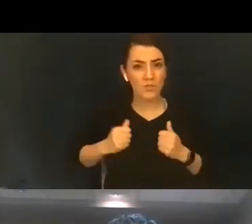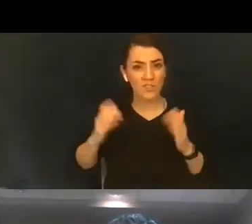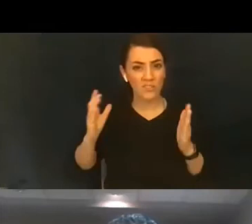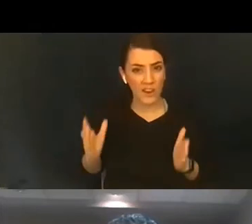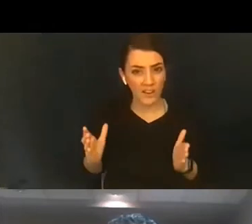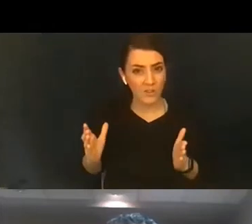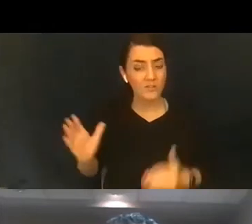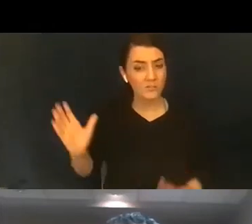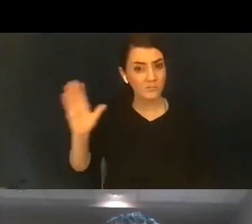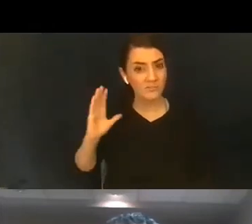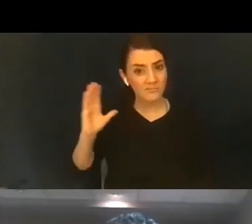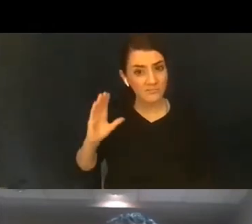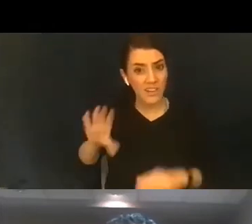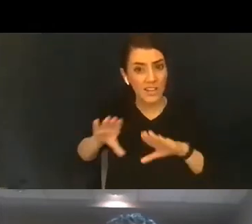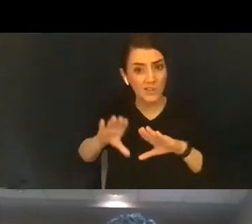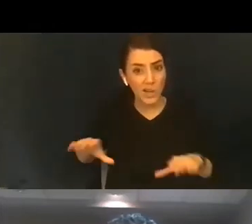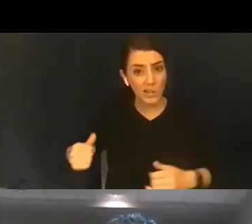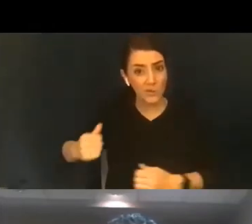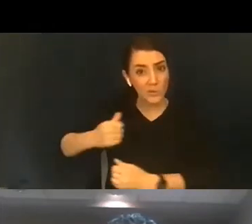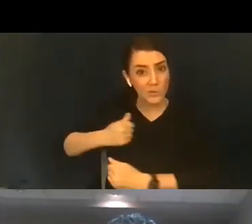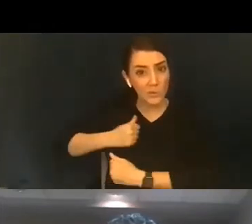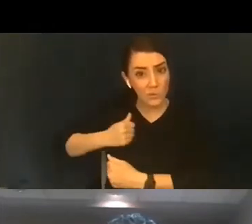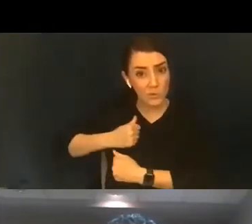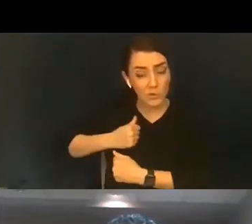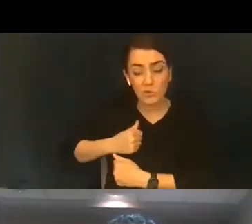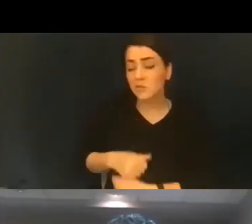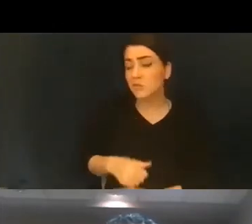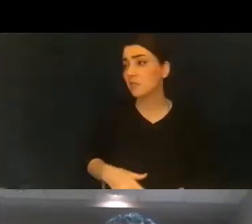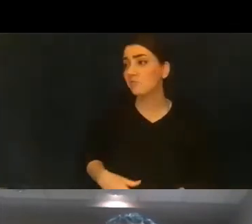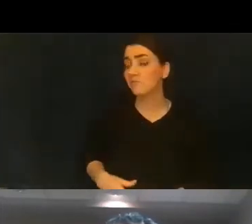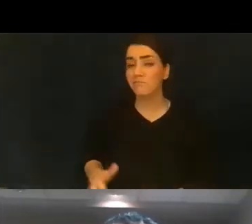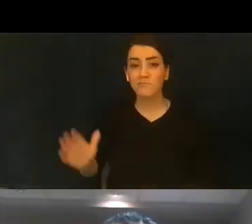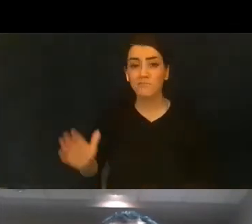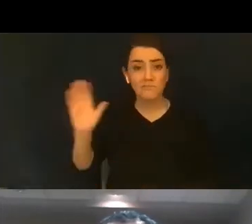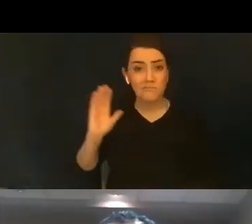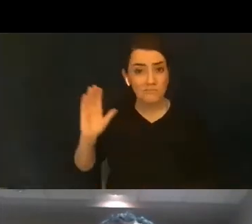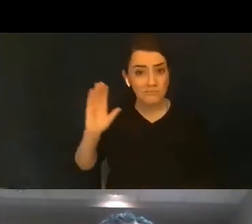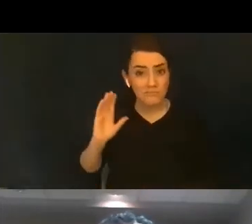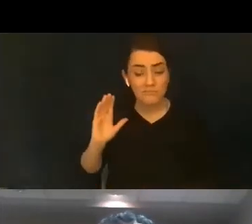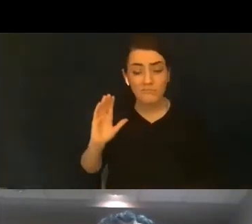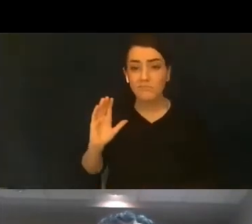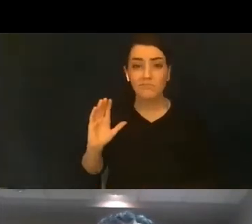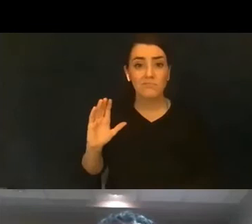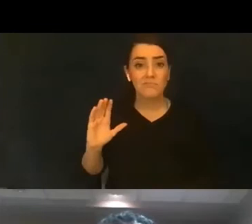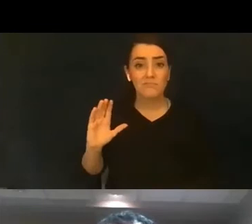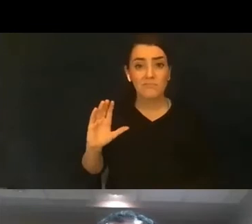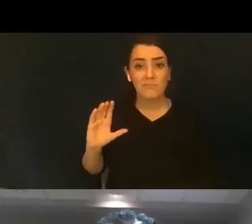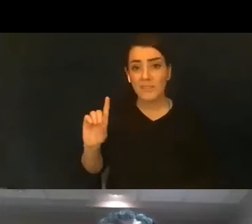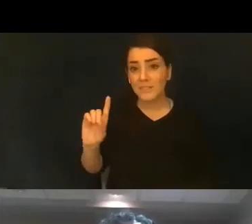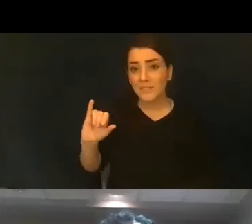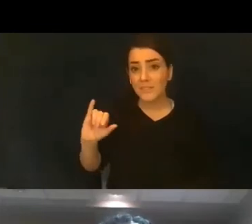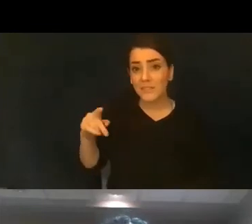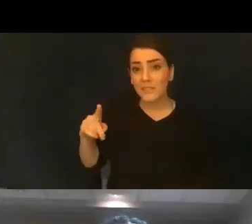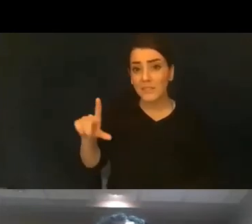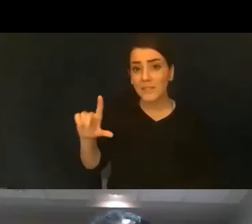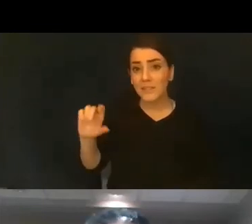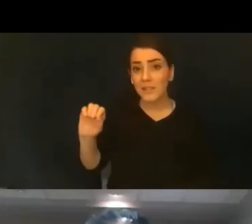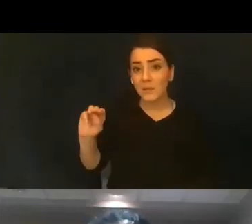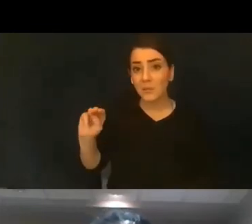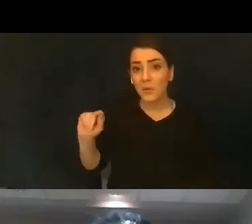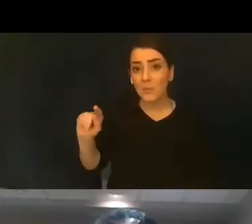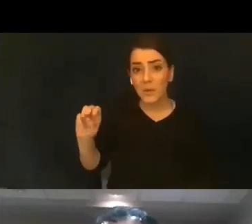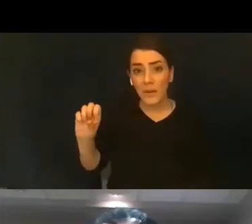former diplomats, and people just don't talk about their past because